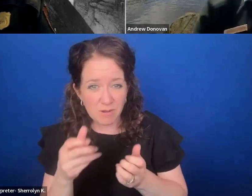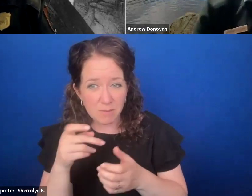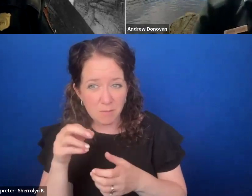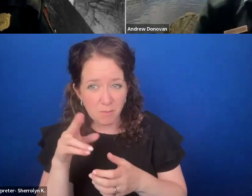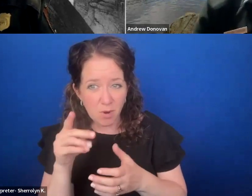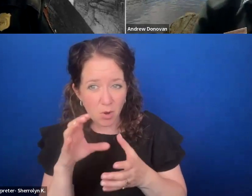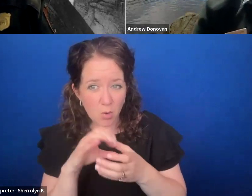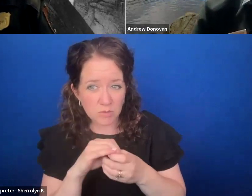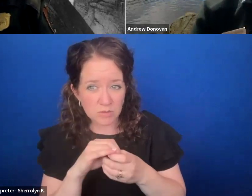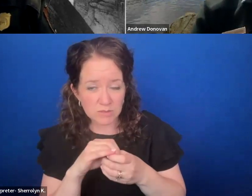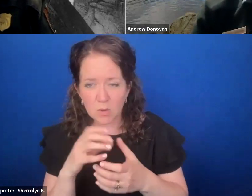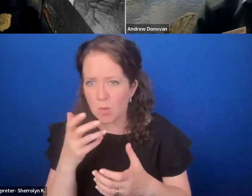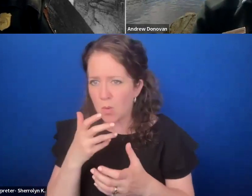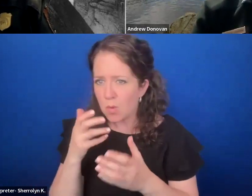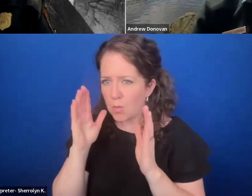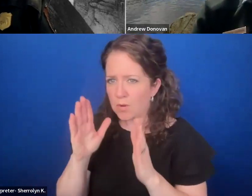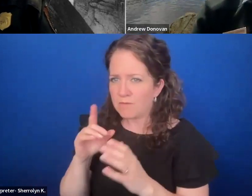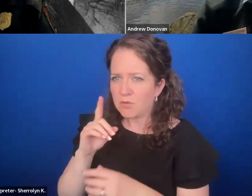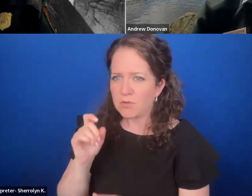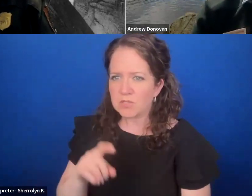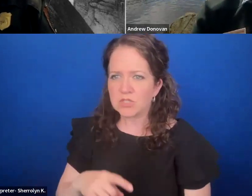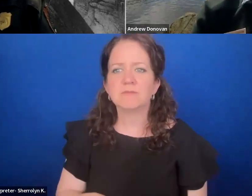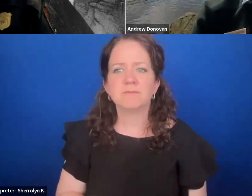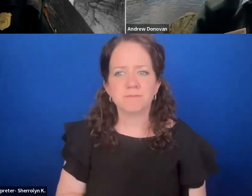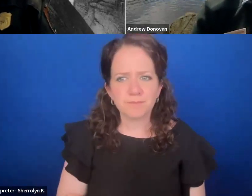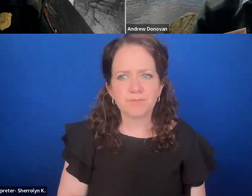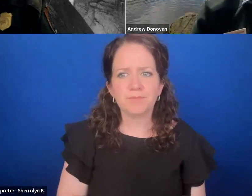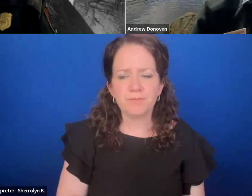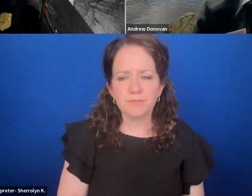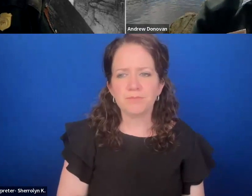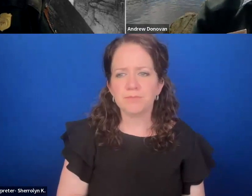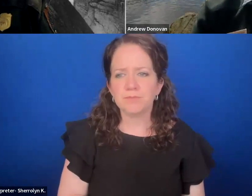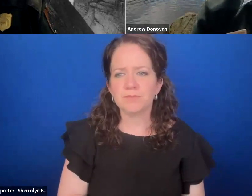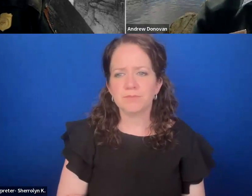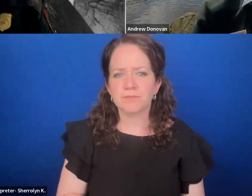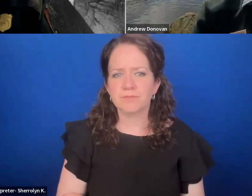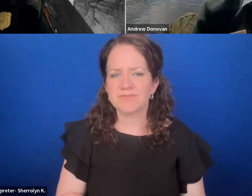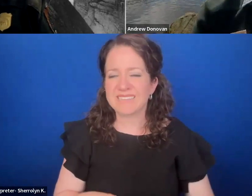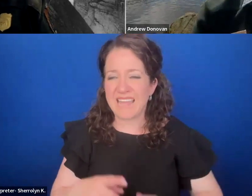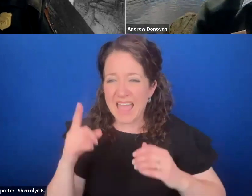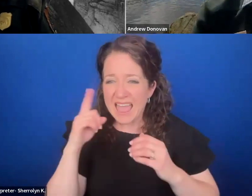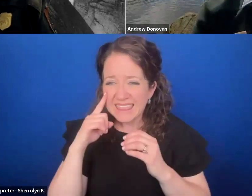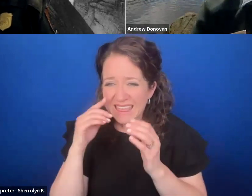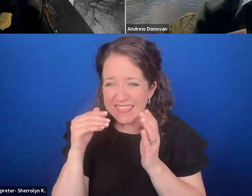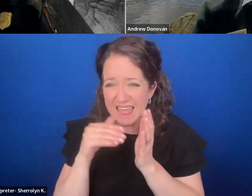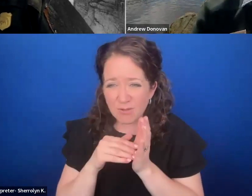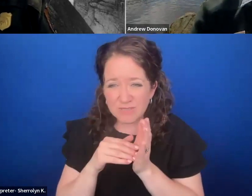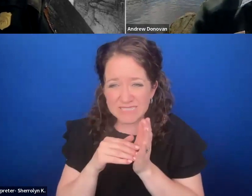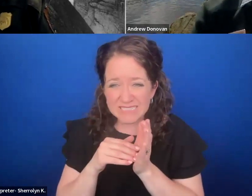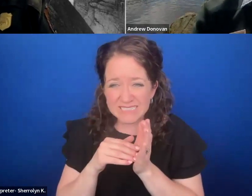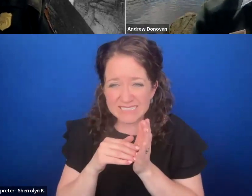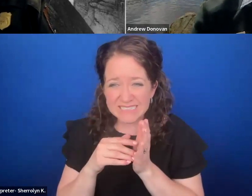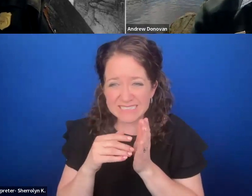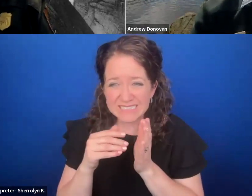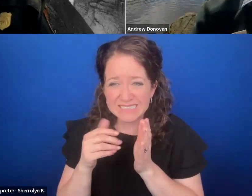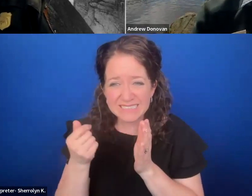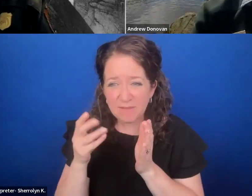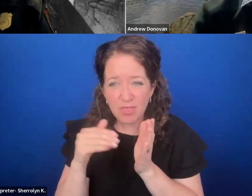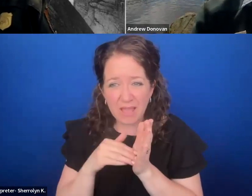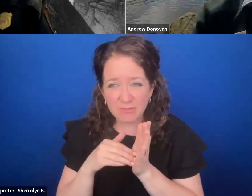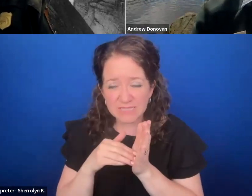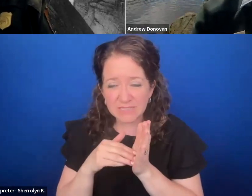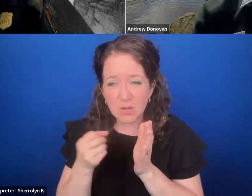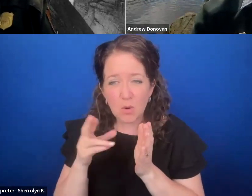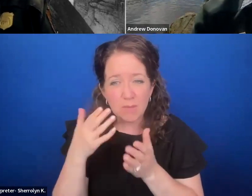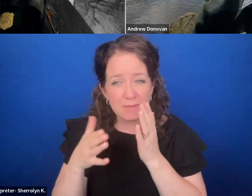Oh, that's a great question. It is in the thousands, if not tens of thousands. You know, and